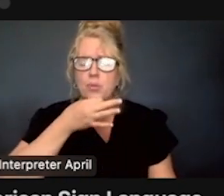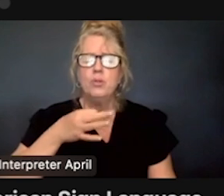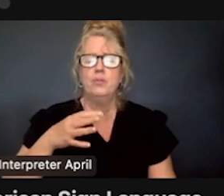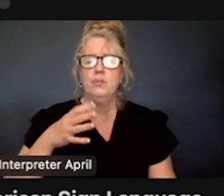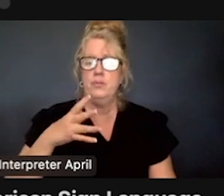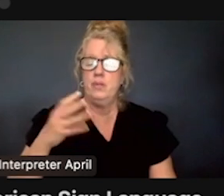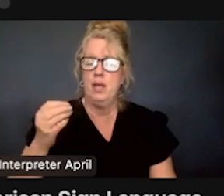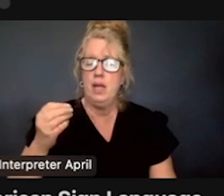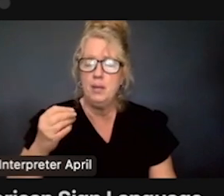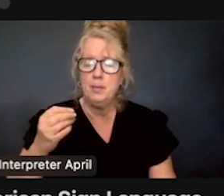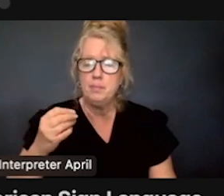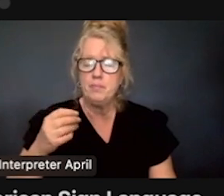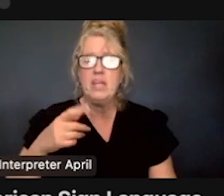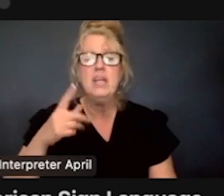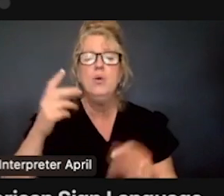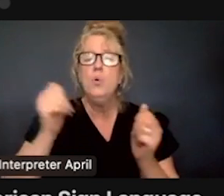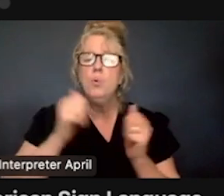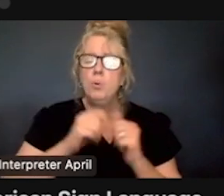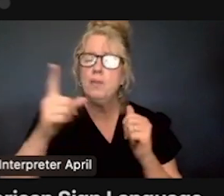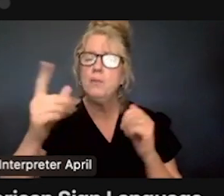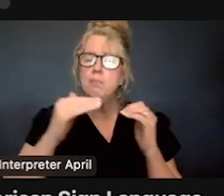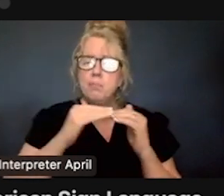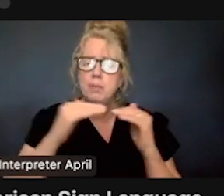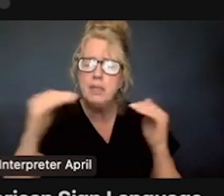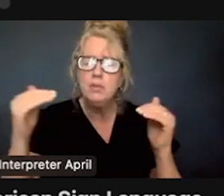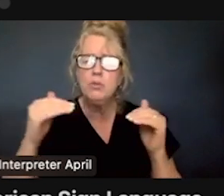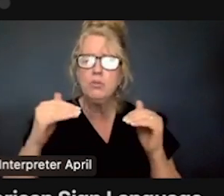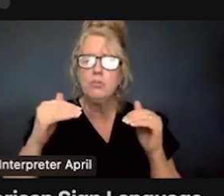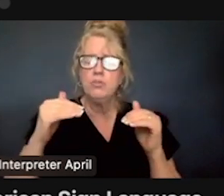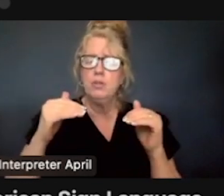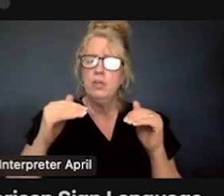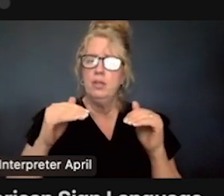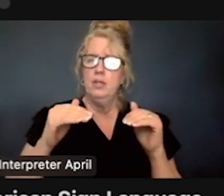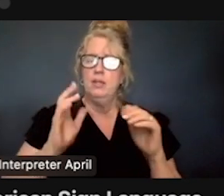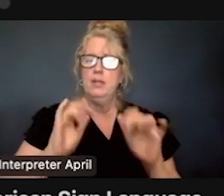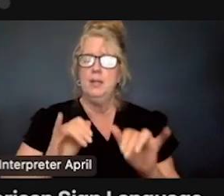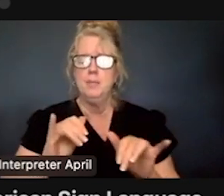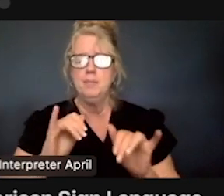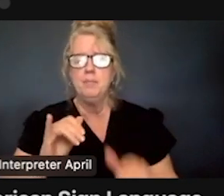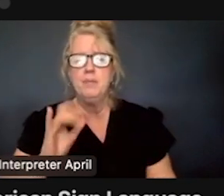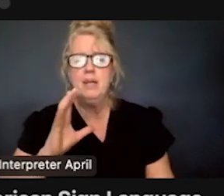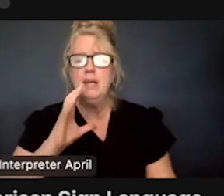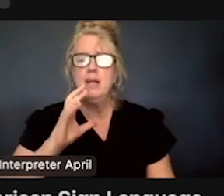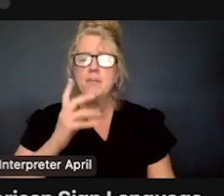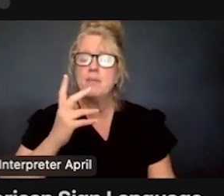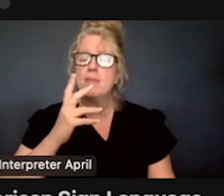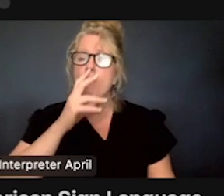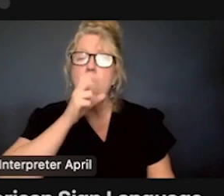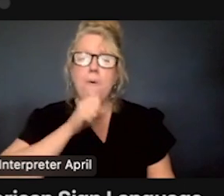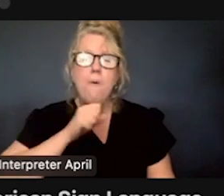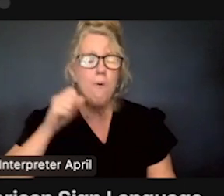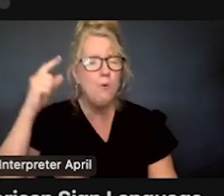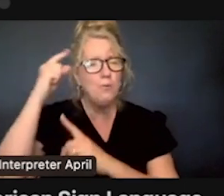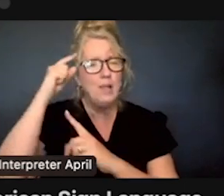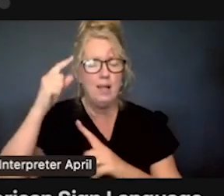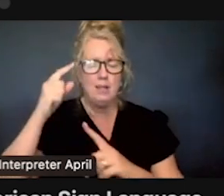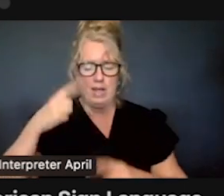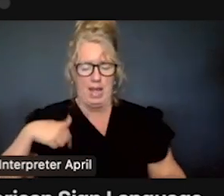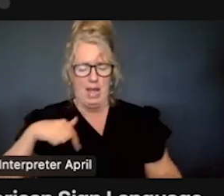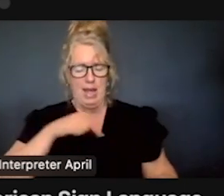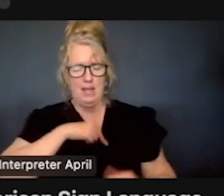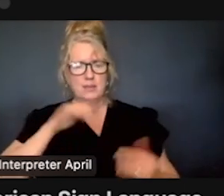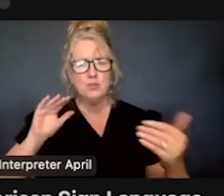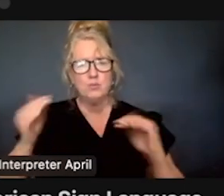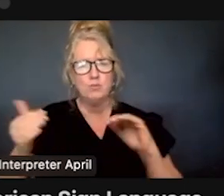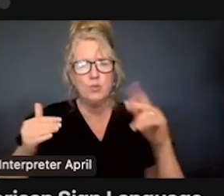that even with peers, that old paradigm that there was an us versus them, or a healthy